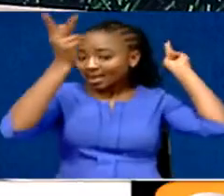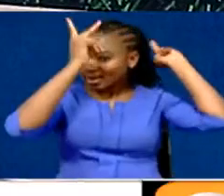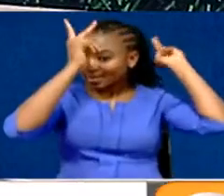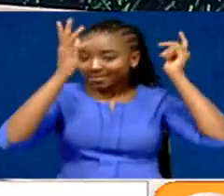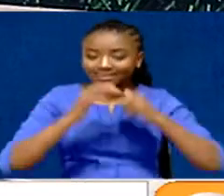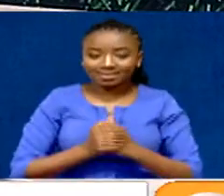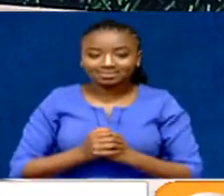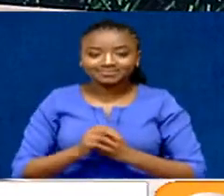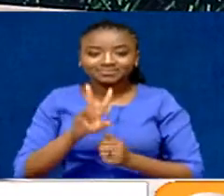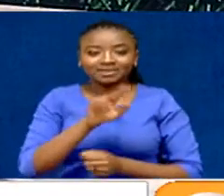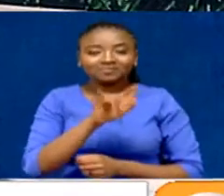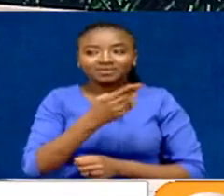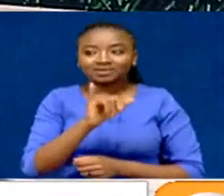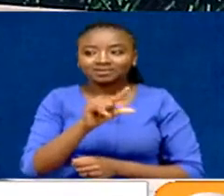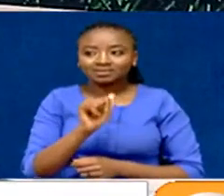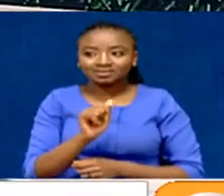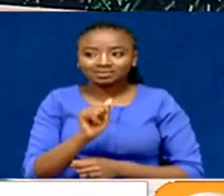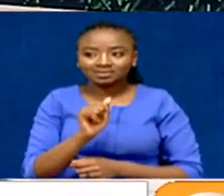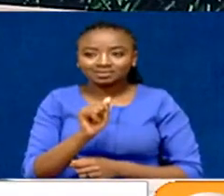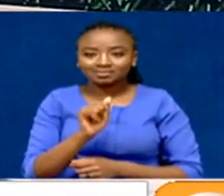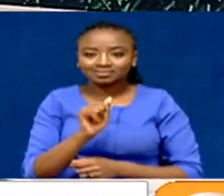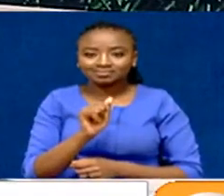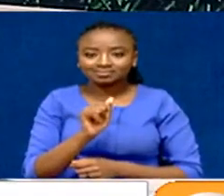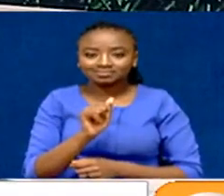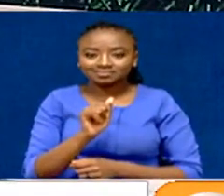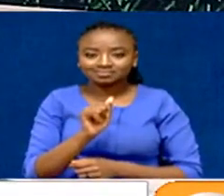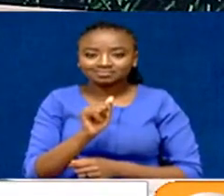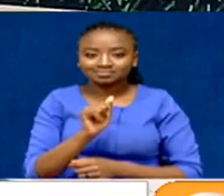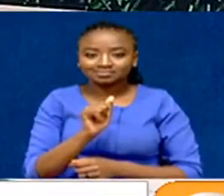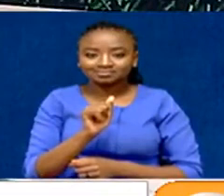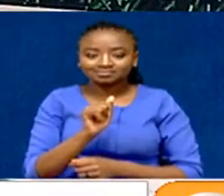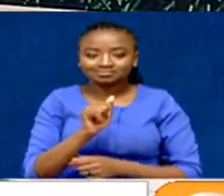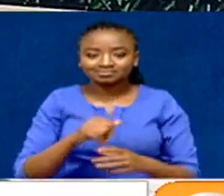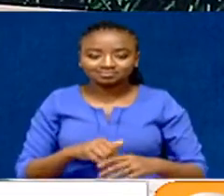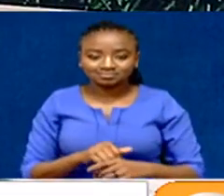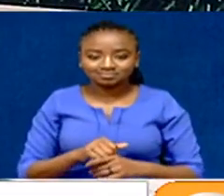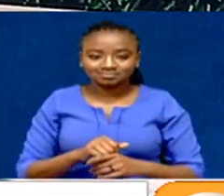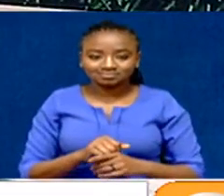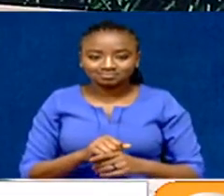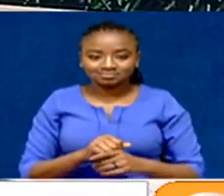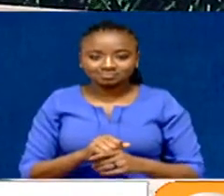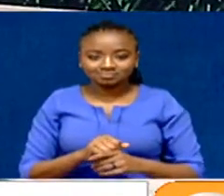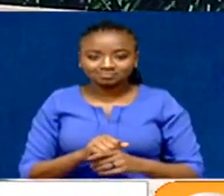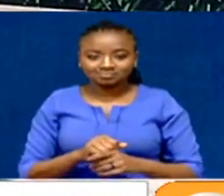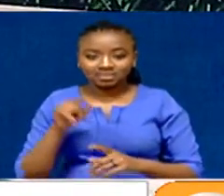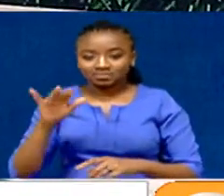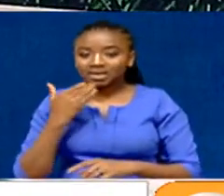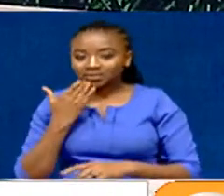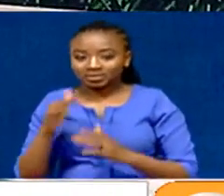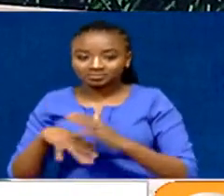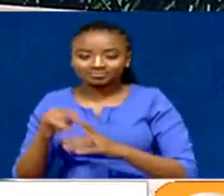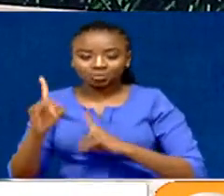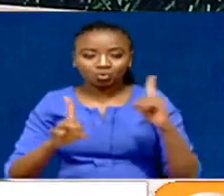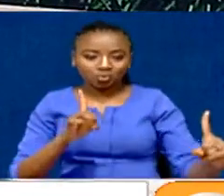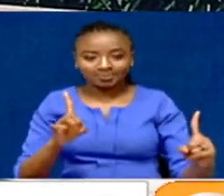last-grasp penalty for Vihiga denied AFC Leopards a hard-fought win in Kakamega in an FKF Premier League match that ended 1-1